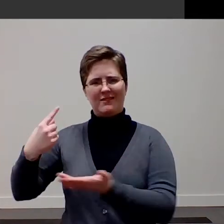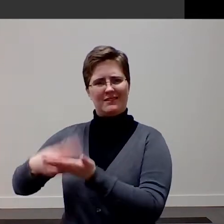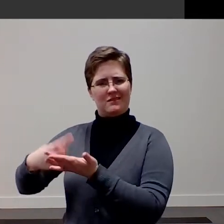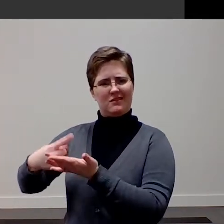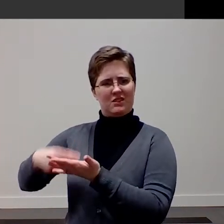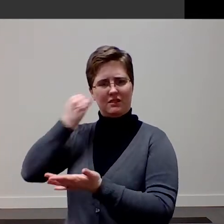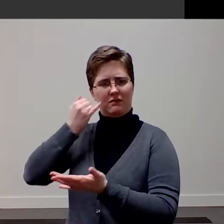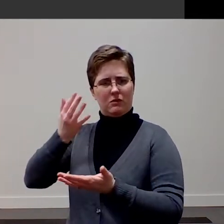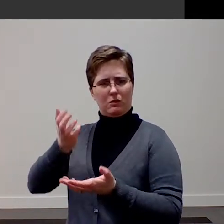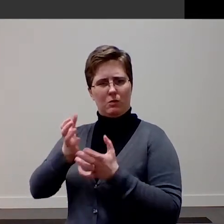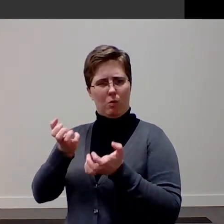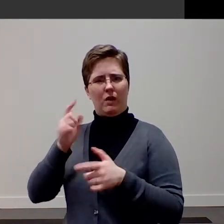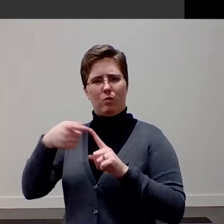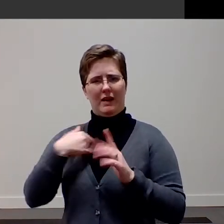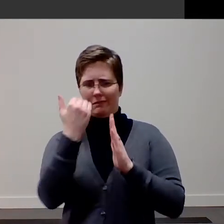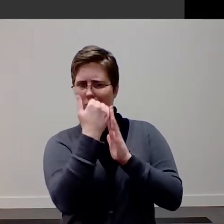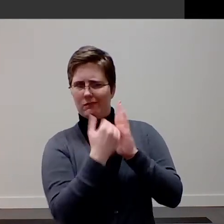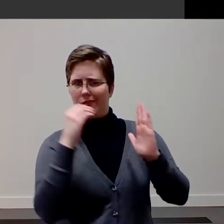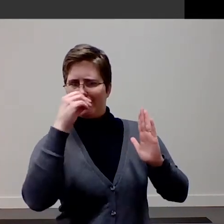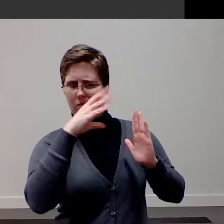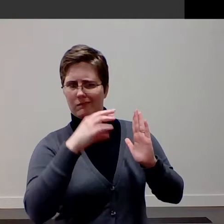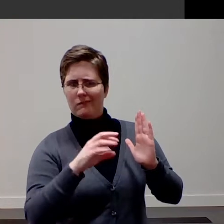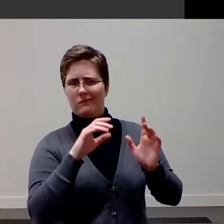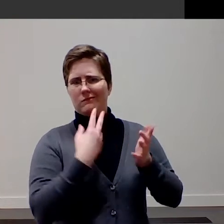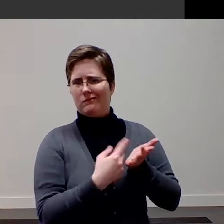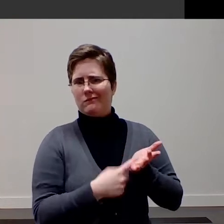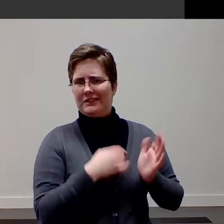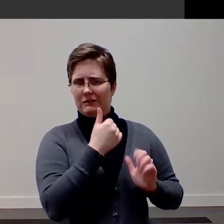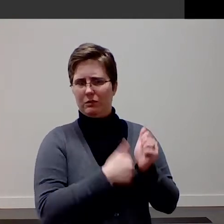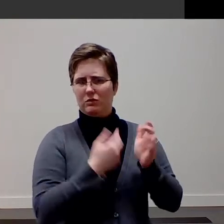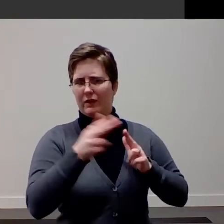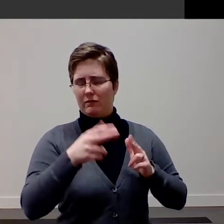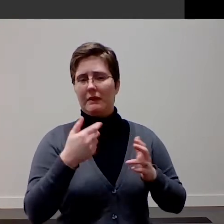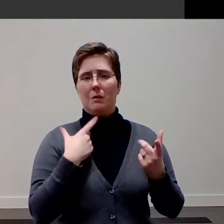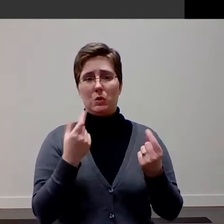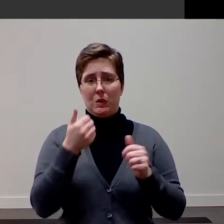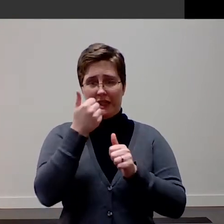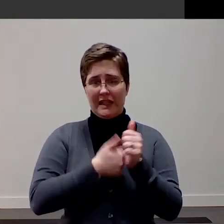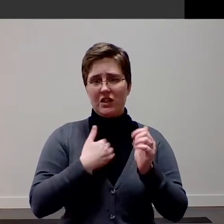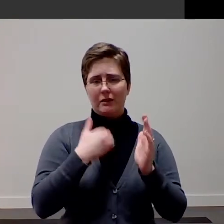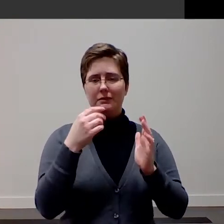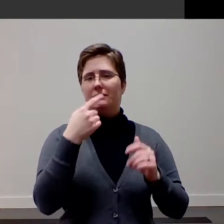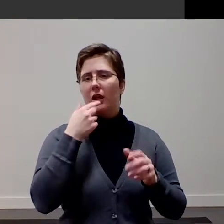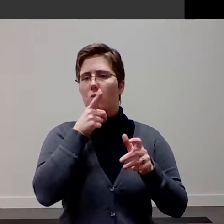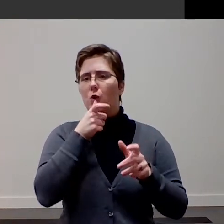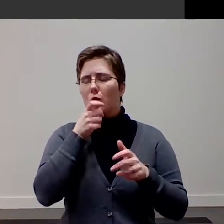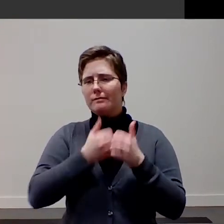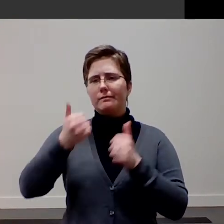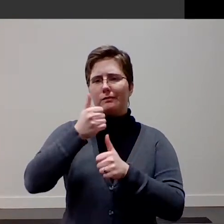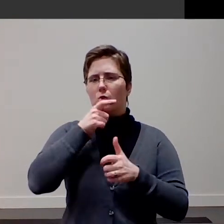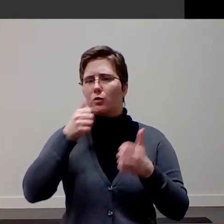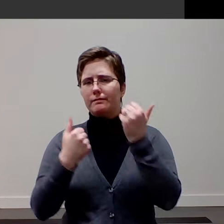discussion as I go through the each section. And what I'll do is I'll go through each section and say who's the chair and who's the